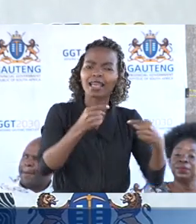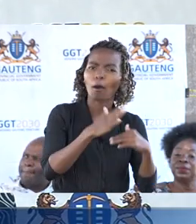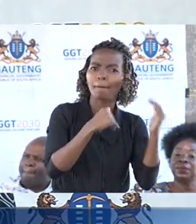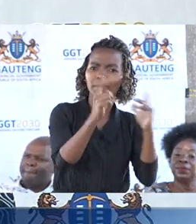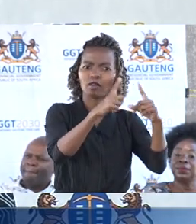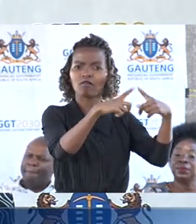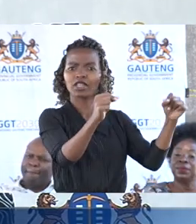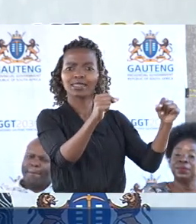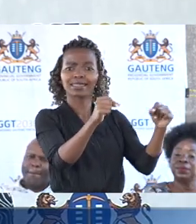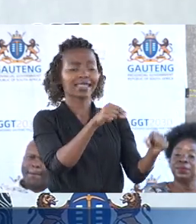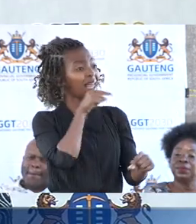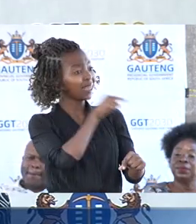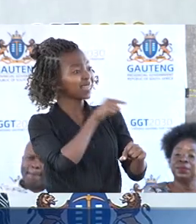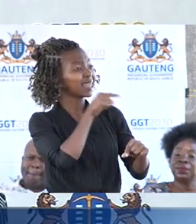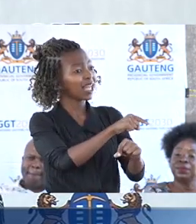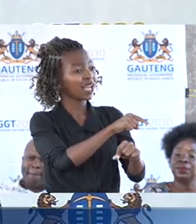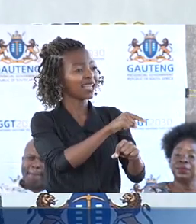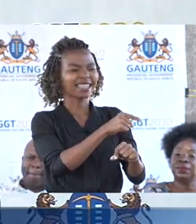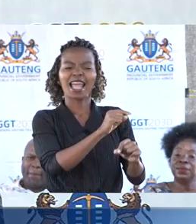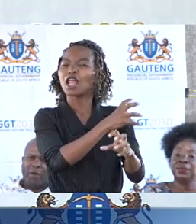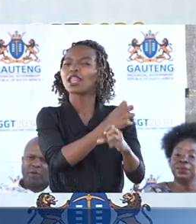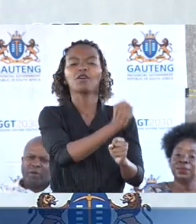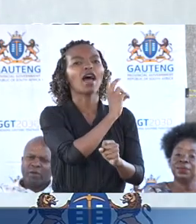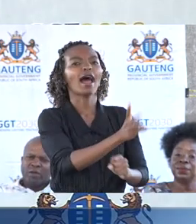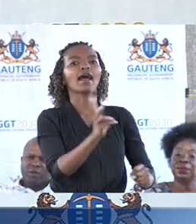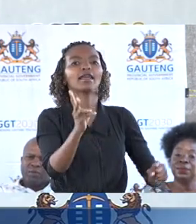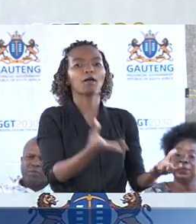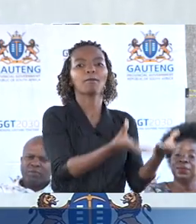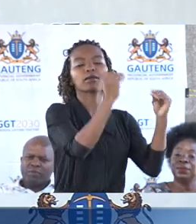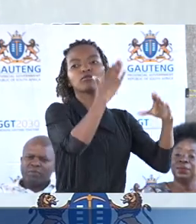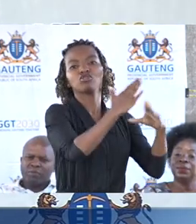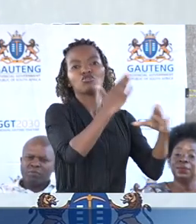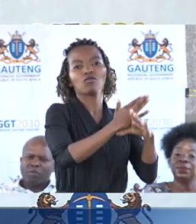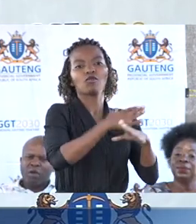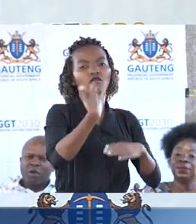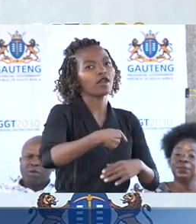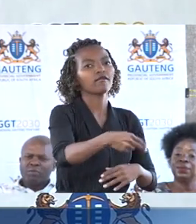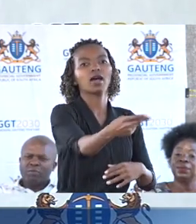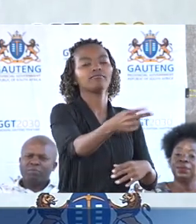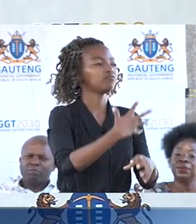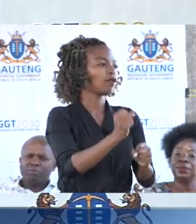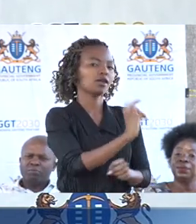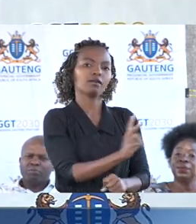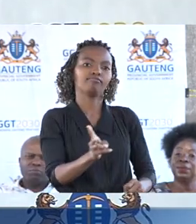school, that contractor must never be given any job in Gauteng forever.